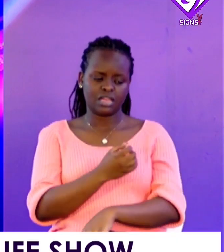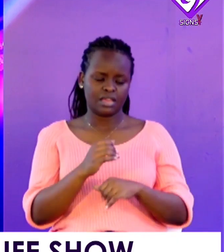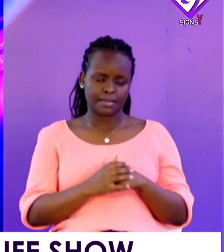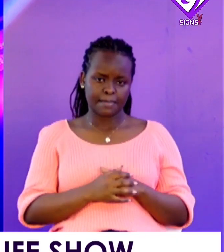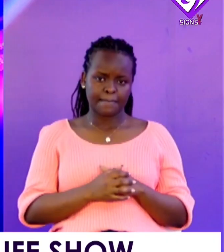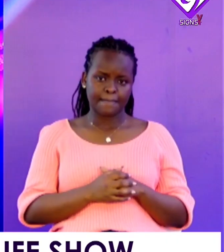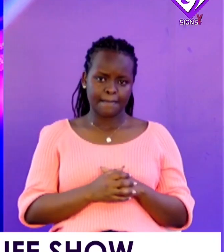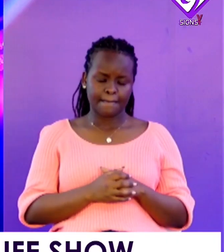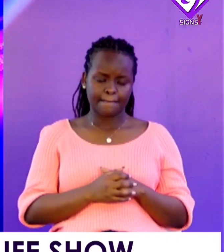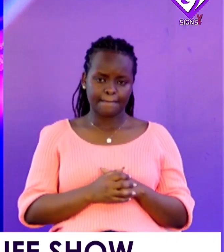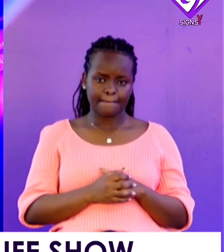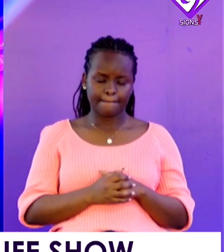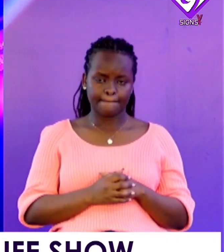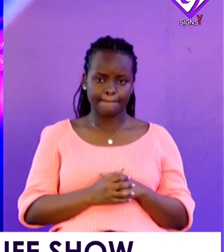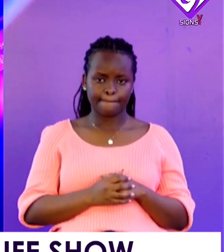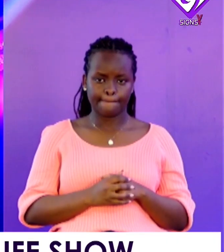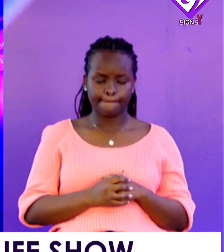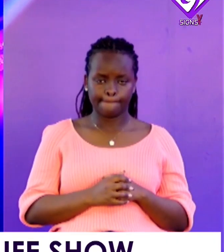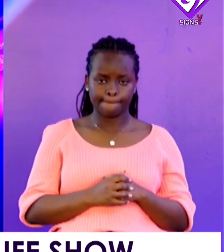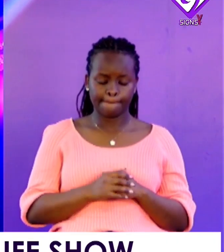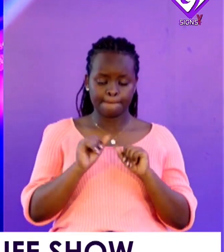I can say that